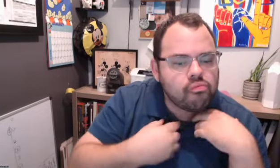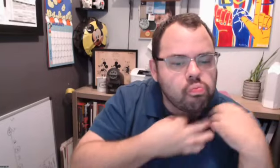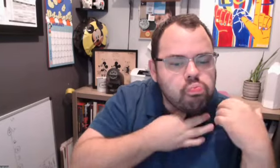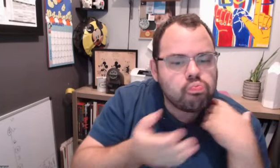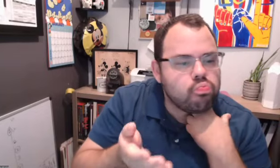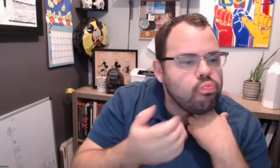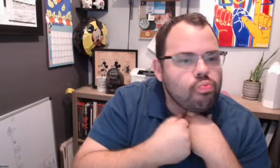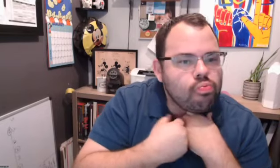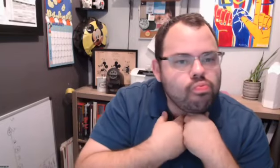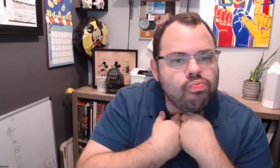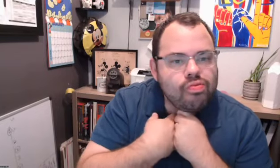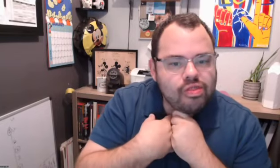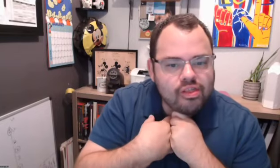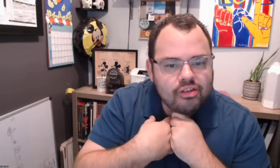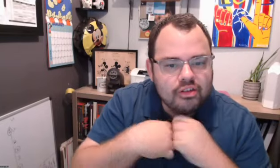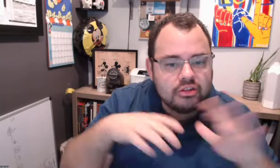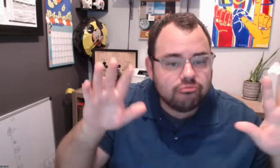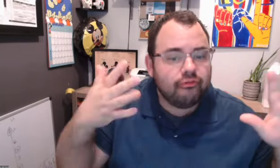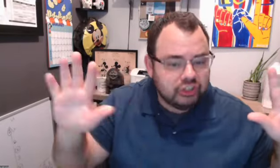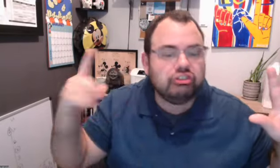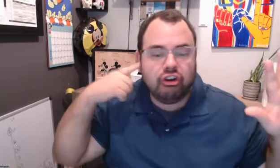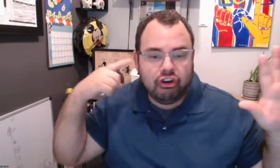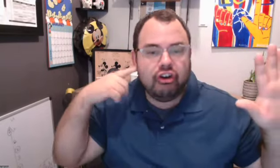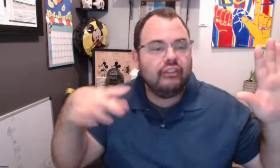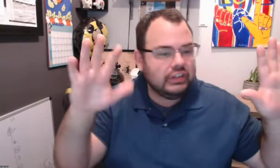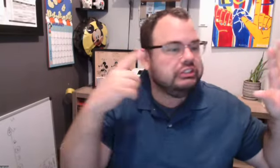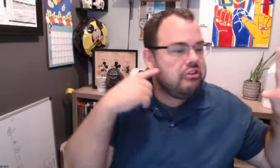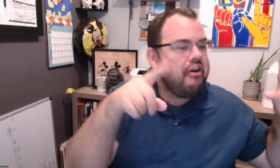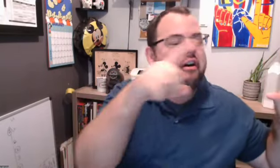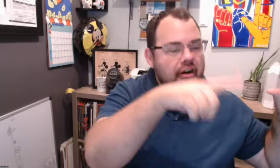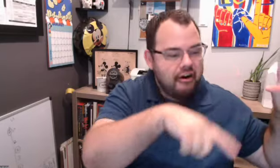sure. How many of you know about cochlear implants already?